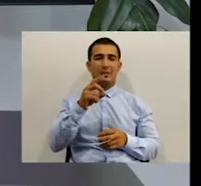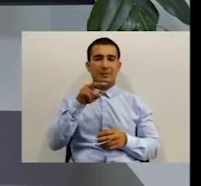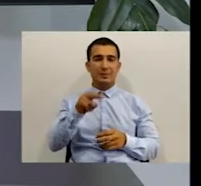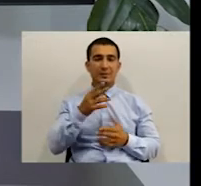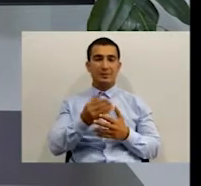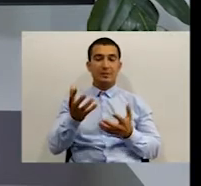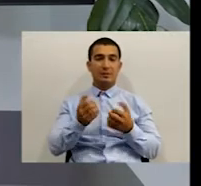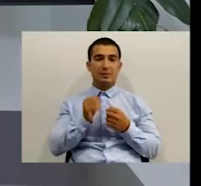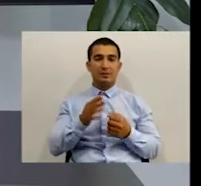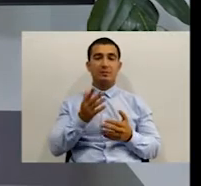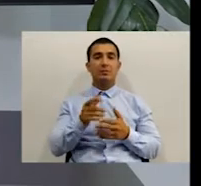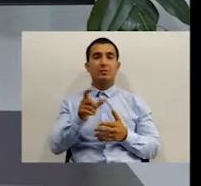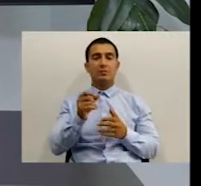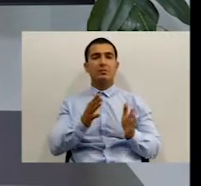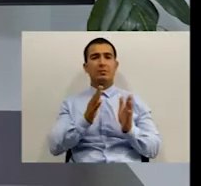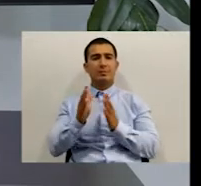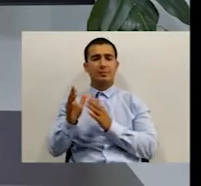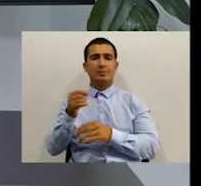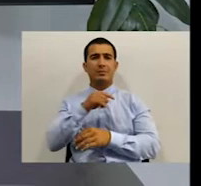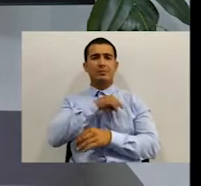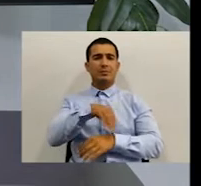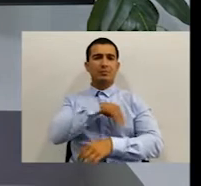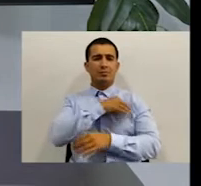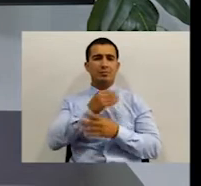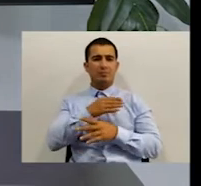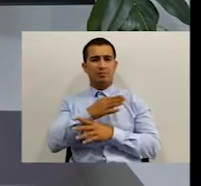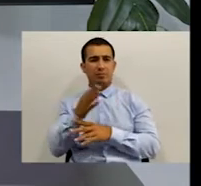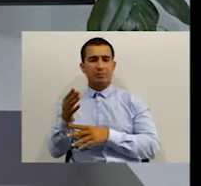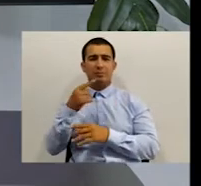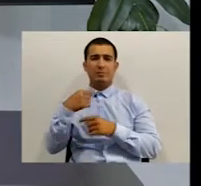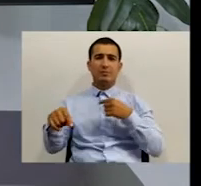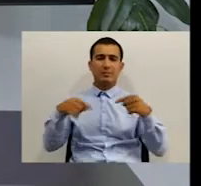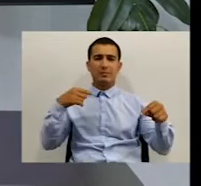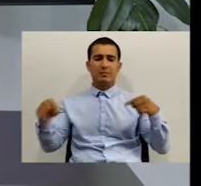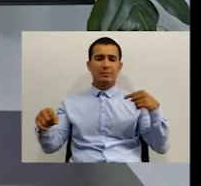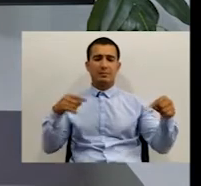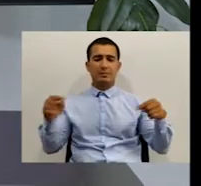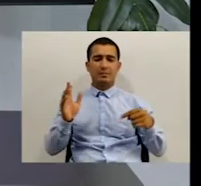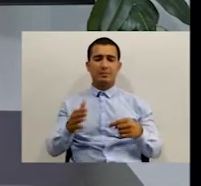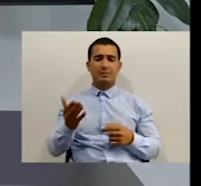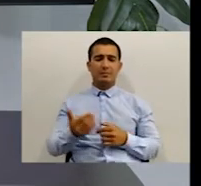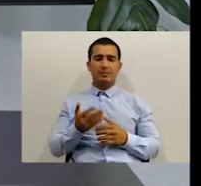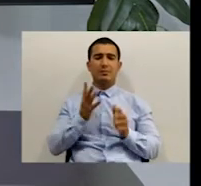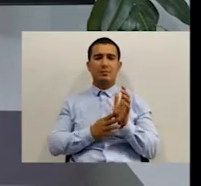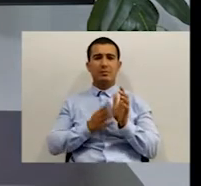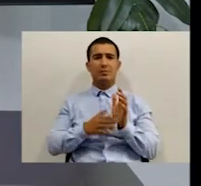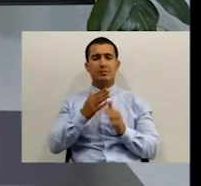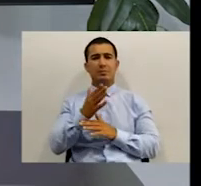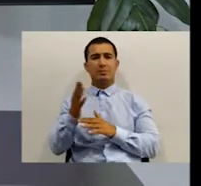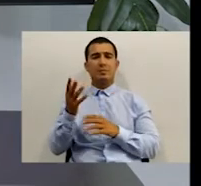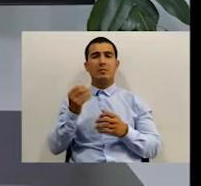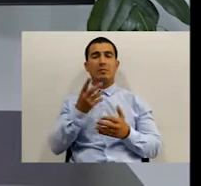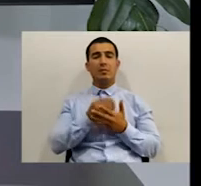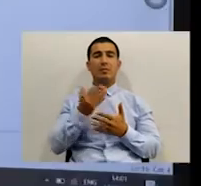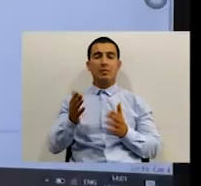forward qavsida 2, 2 piksel oldinga yuradi va yana yo'nalishini 90 gradusga buriladi. Undan keyin 3 soni va yana